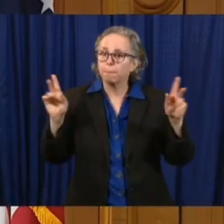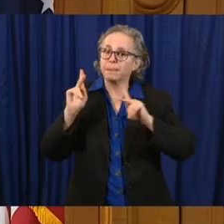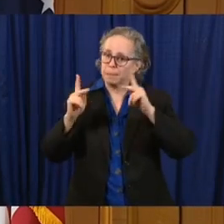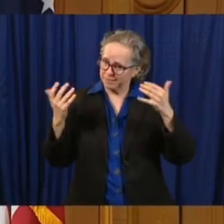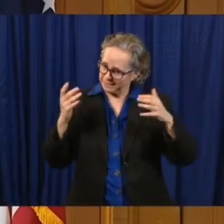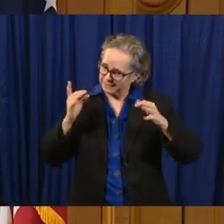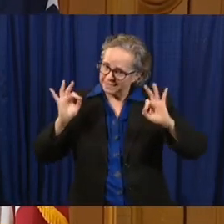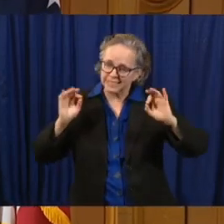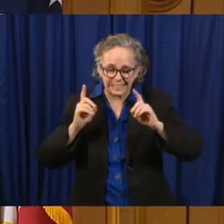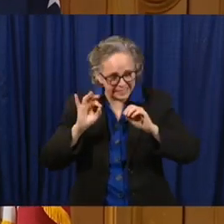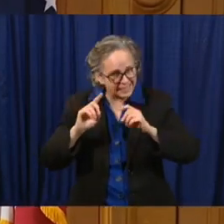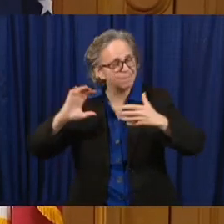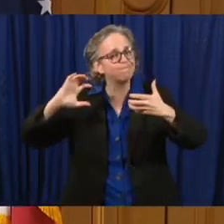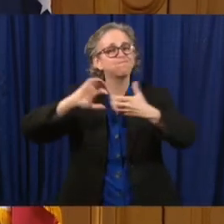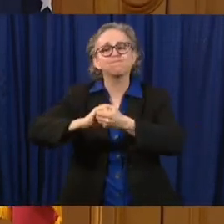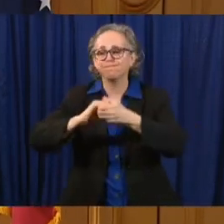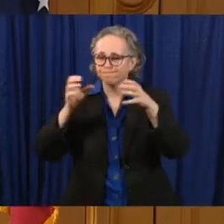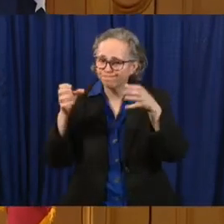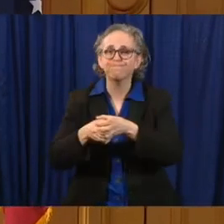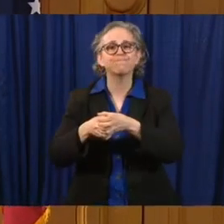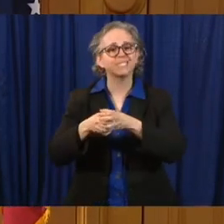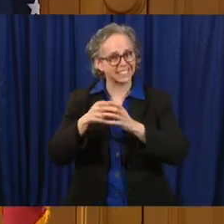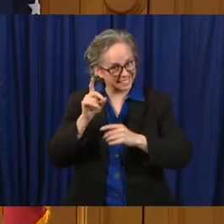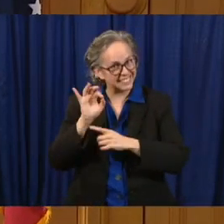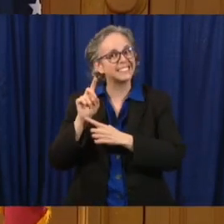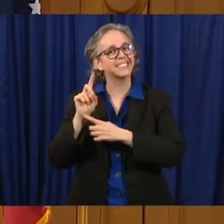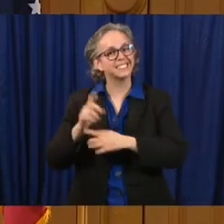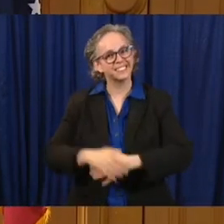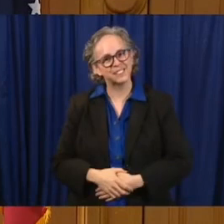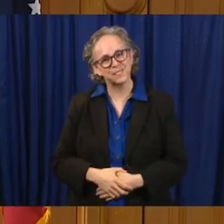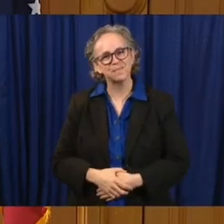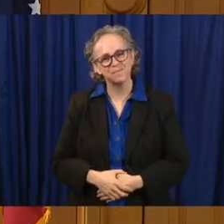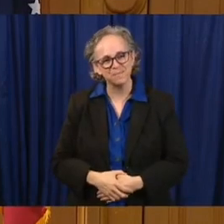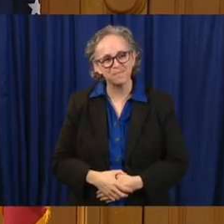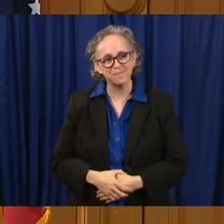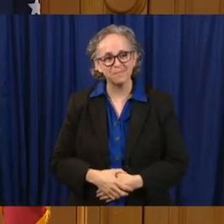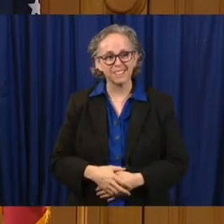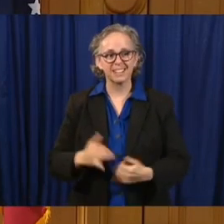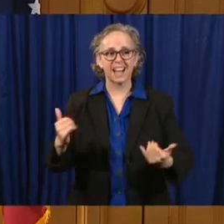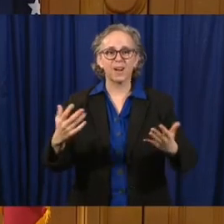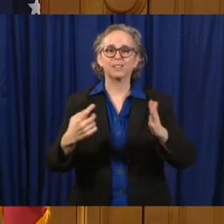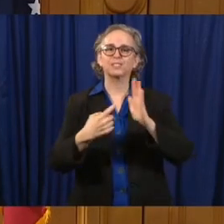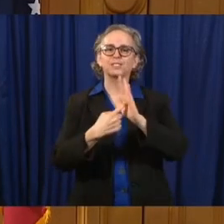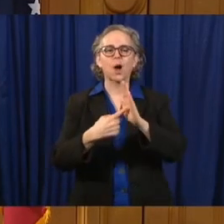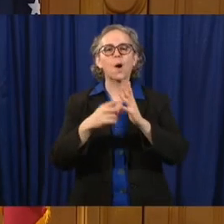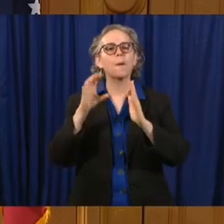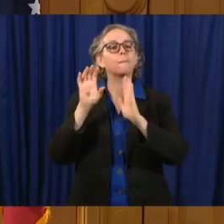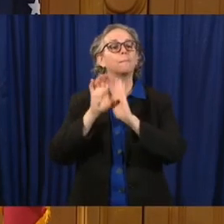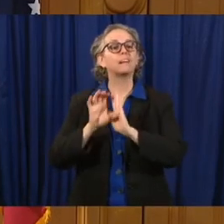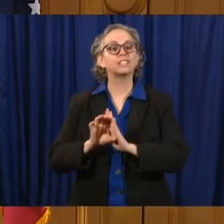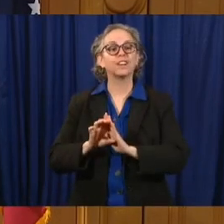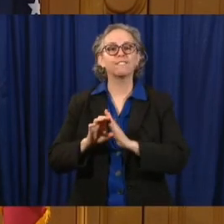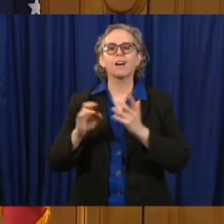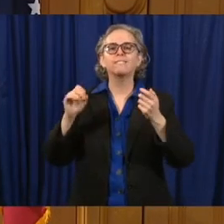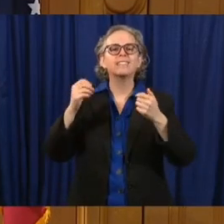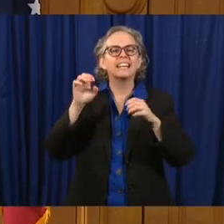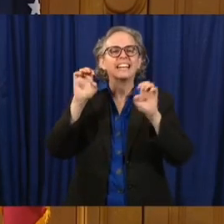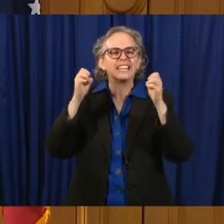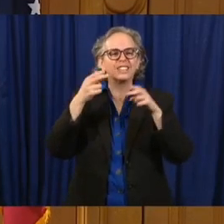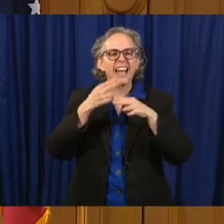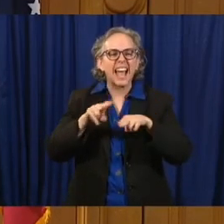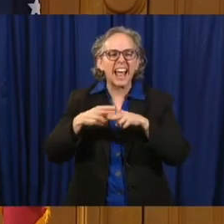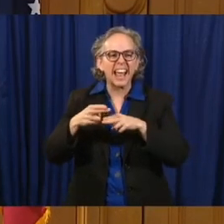I want to share with you a few pictures of Easter eggs. Hamilton, Ohio,